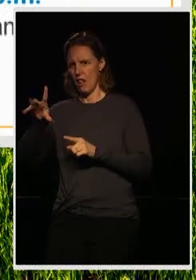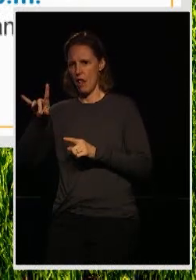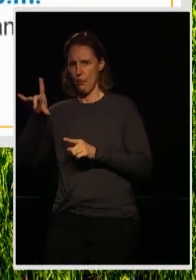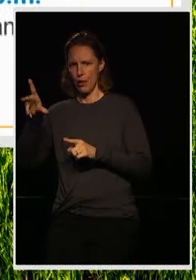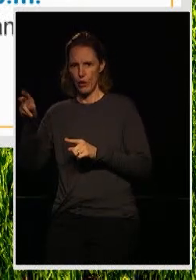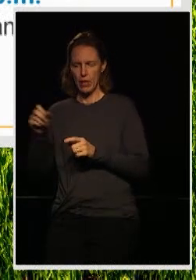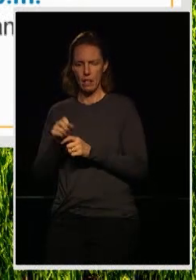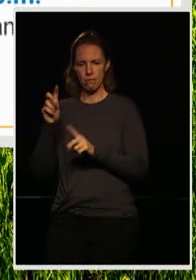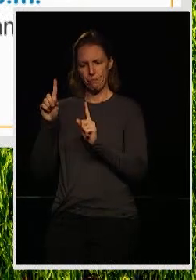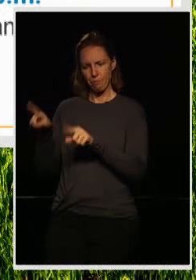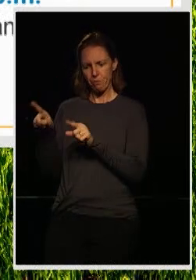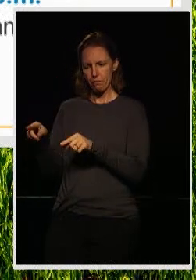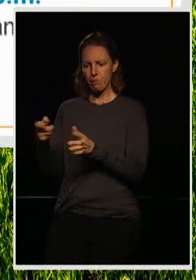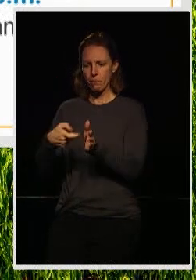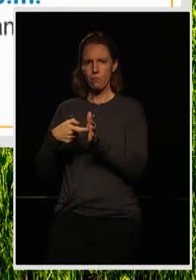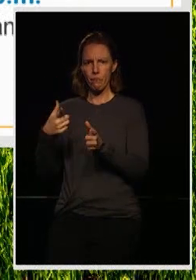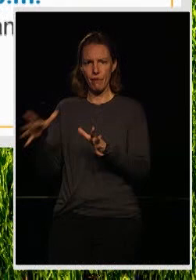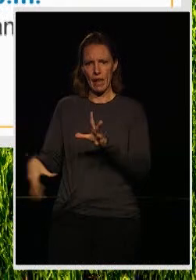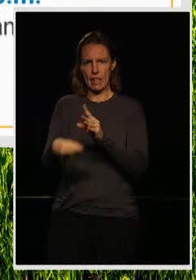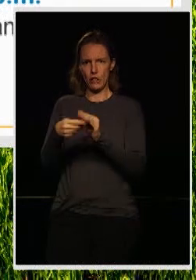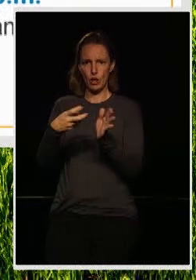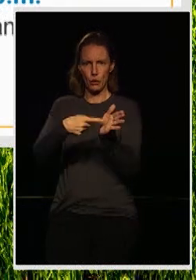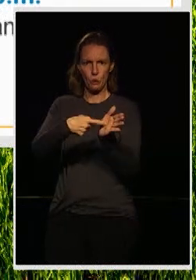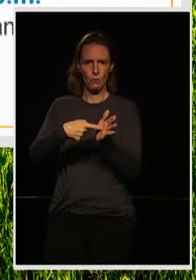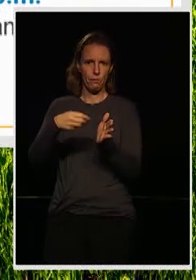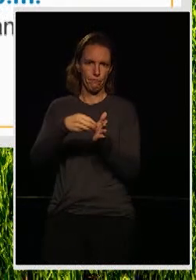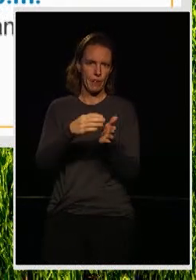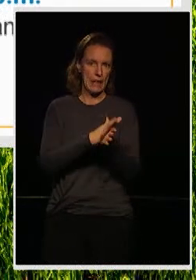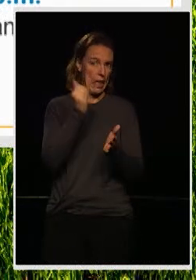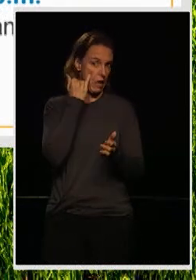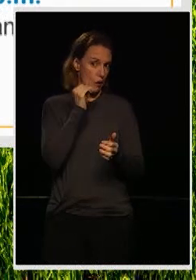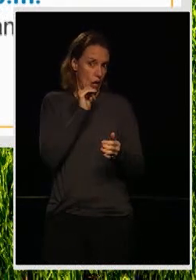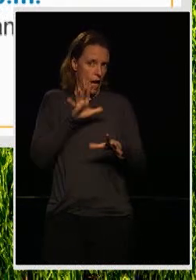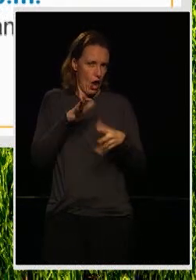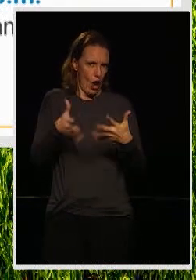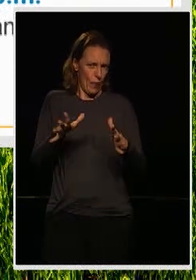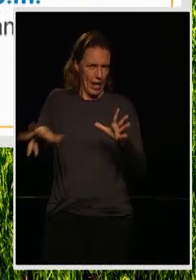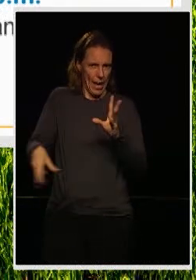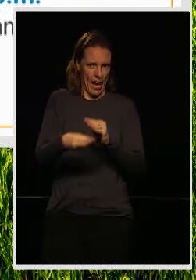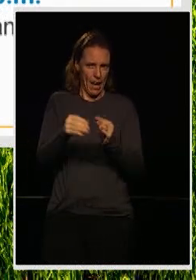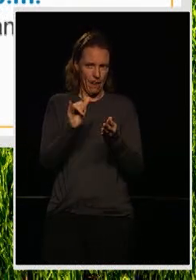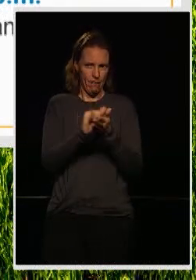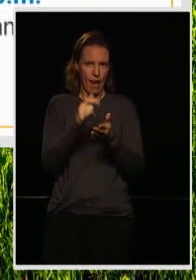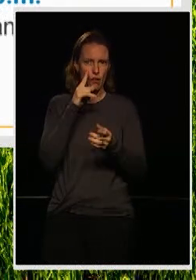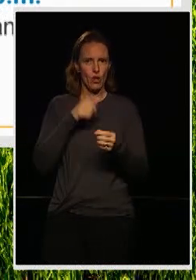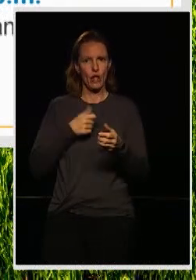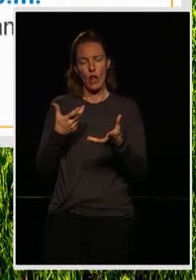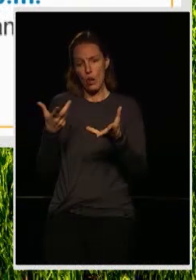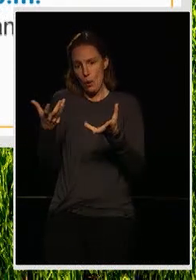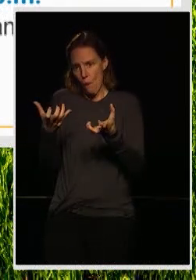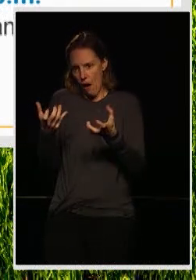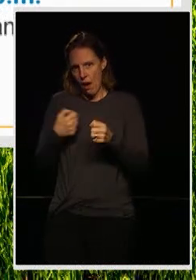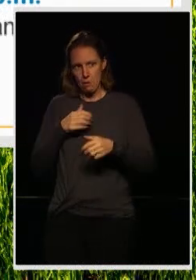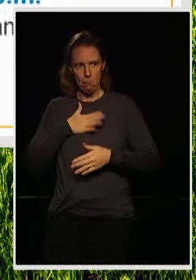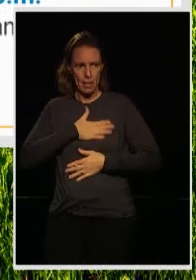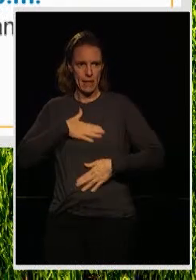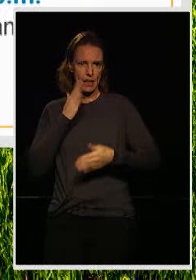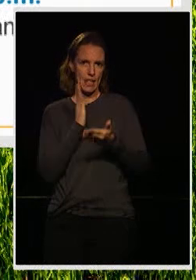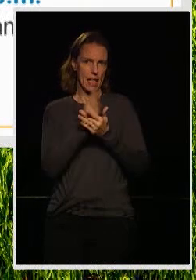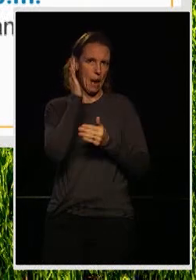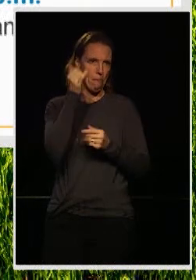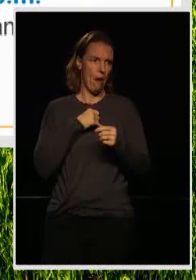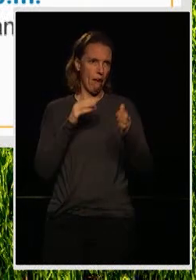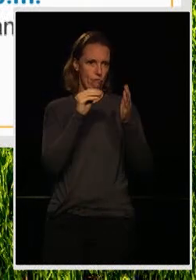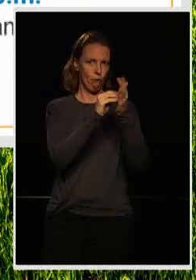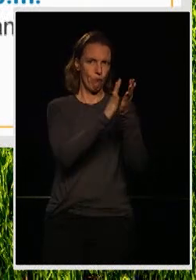event requires additional registration, so if you haven't already added that to your package and you're interested, please stop by the